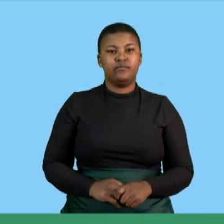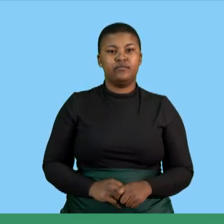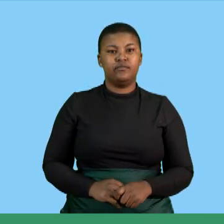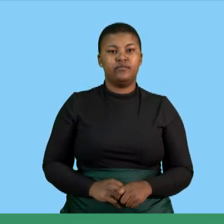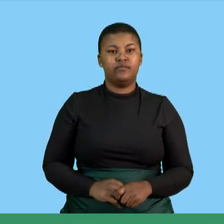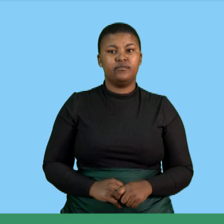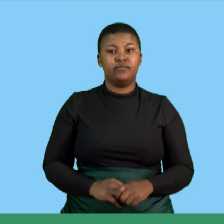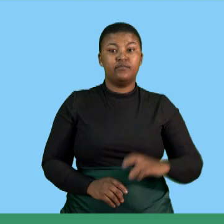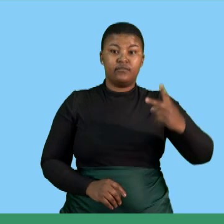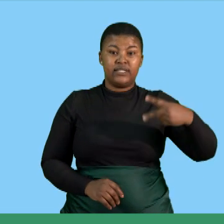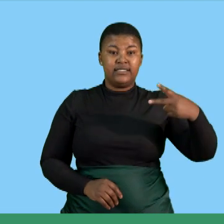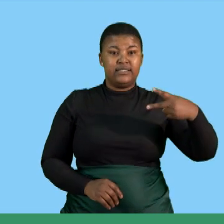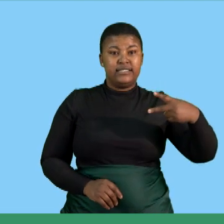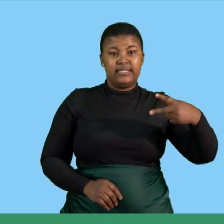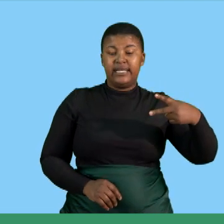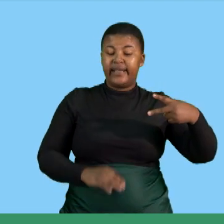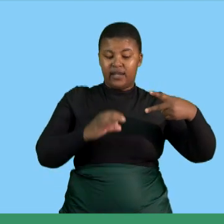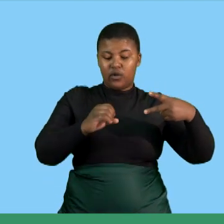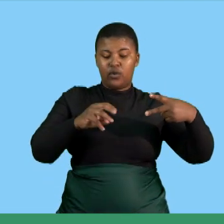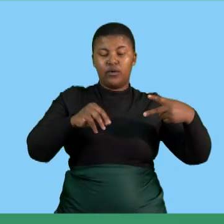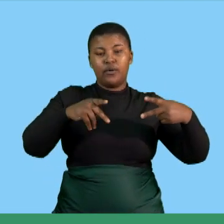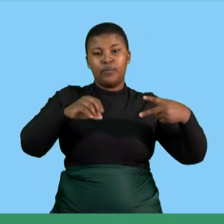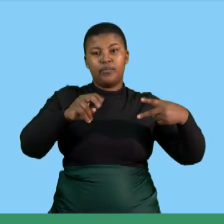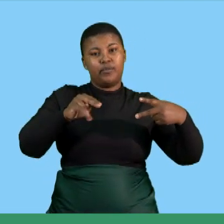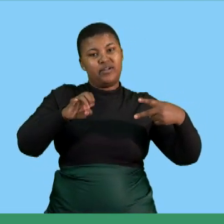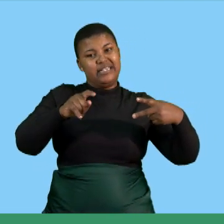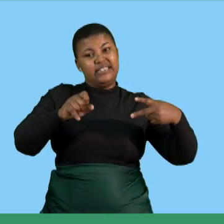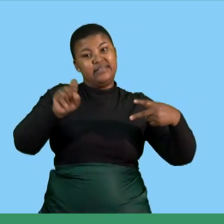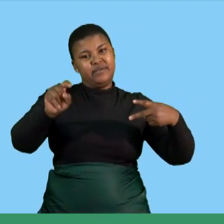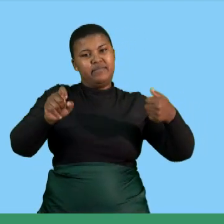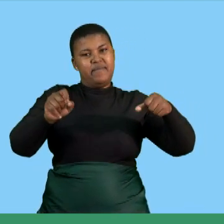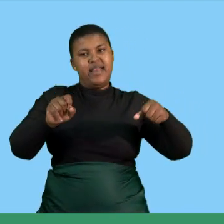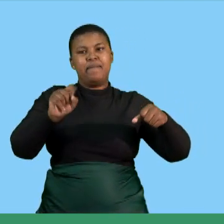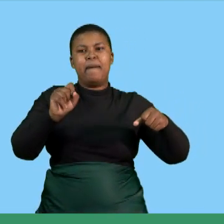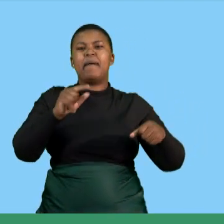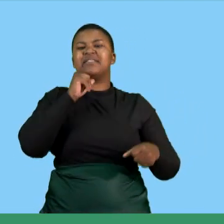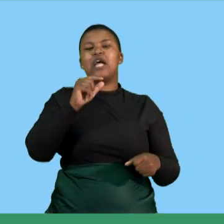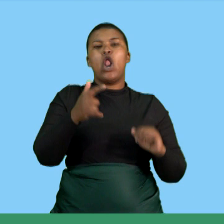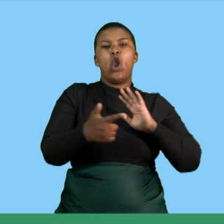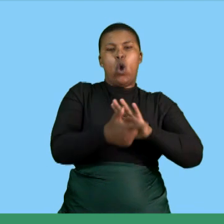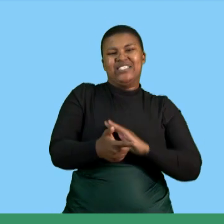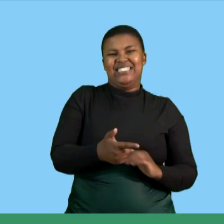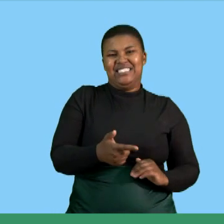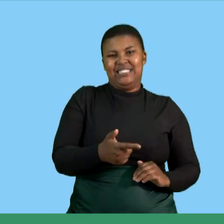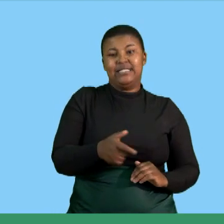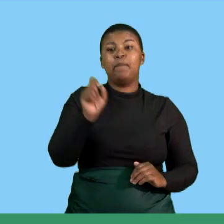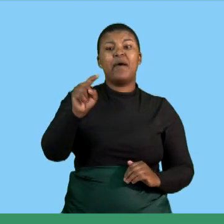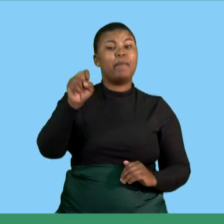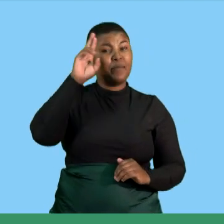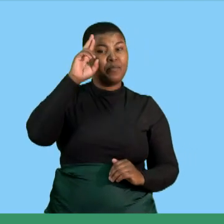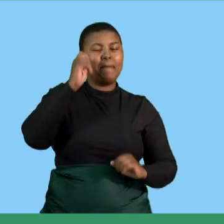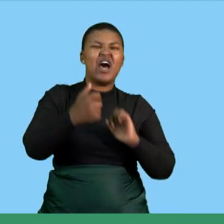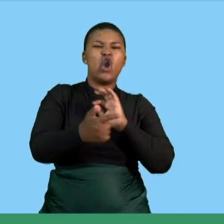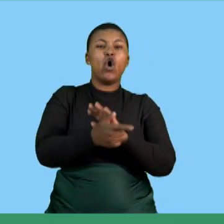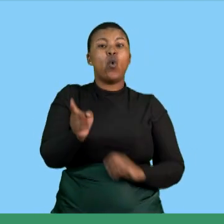quote. Our second component then is the following bullet, which refers to laws. And